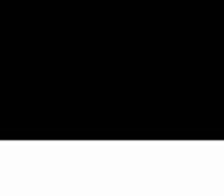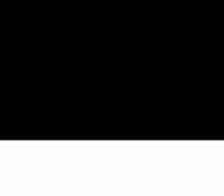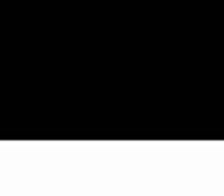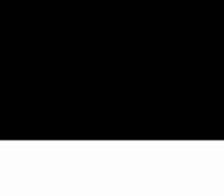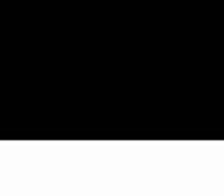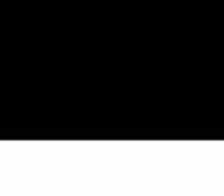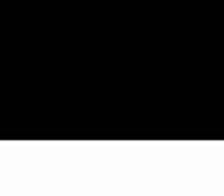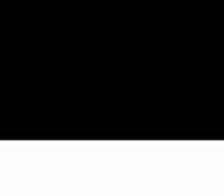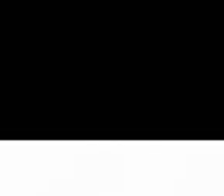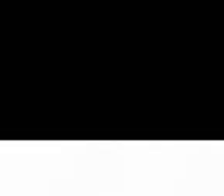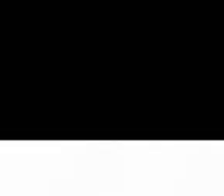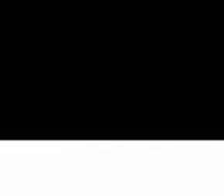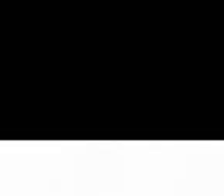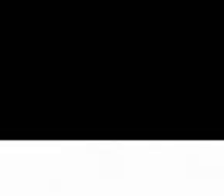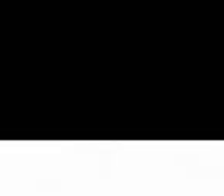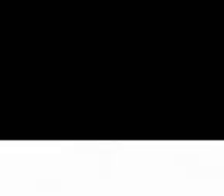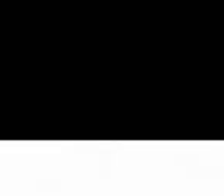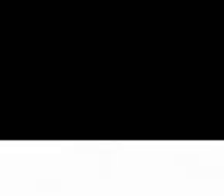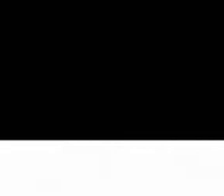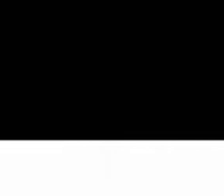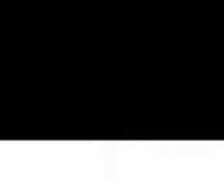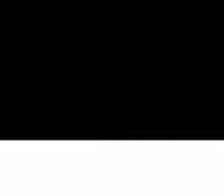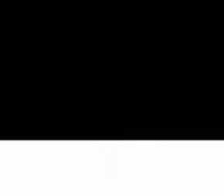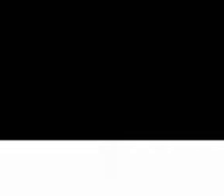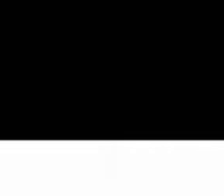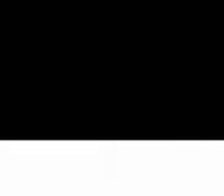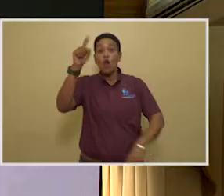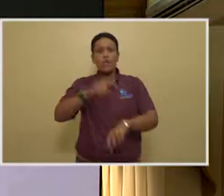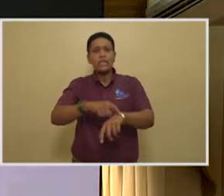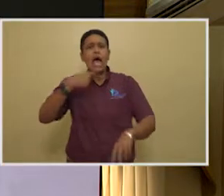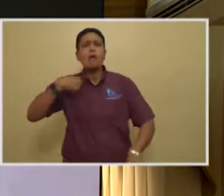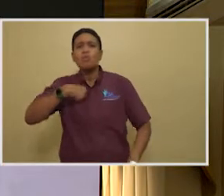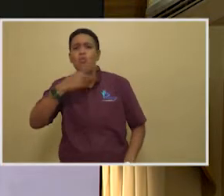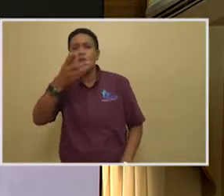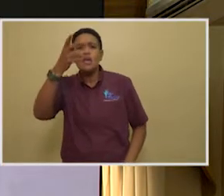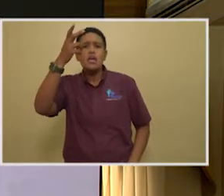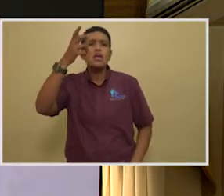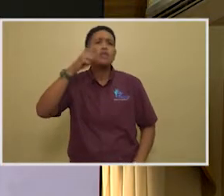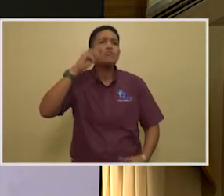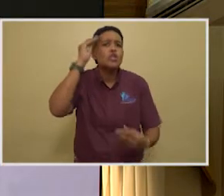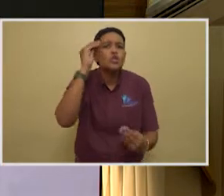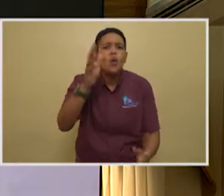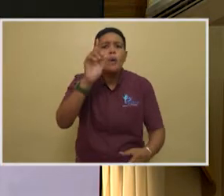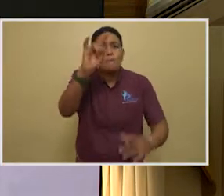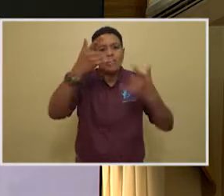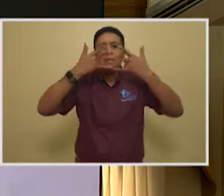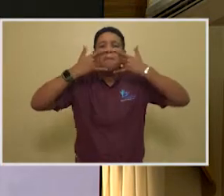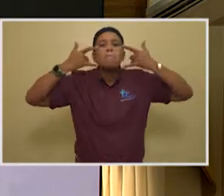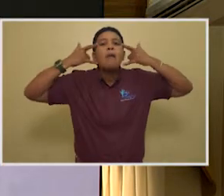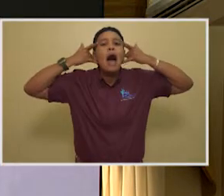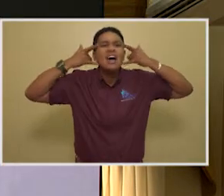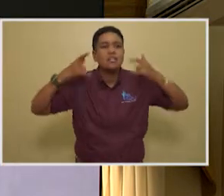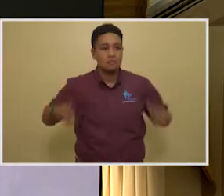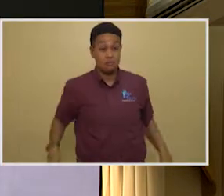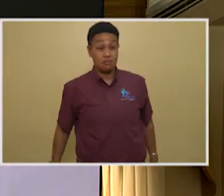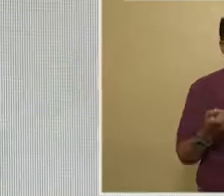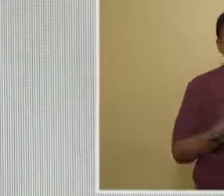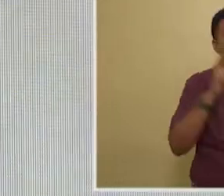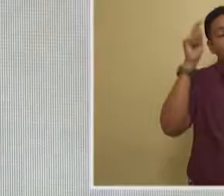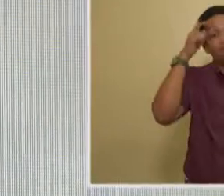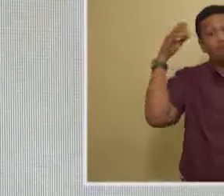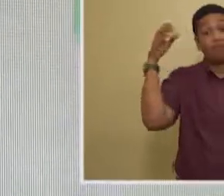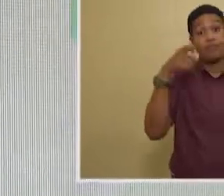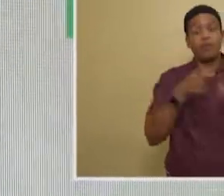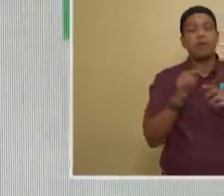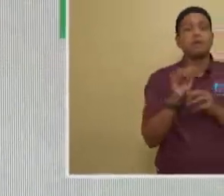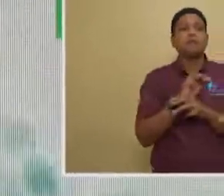was the appeal from Prime Minister Andrew Holness as he addressed education stakeholders at a virtual sensitization town hall on Friday.